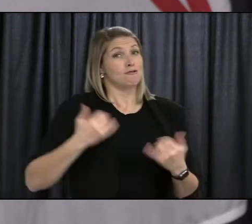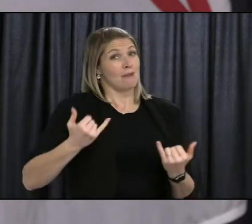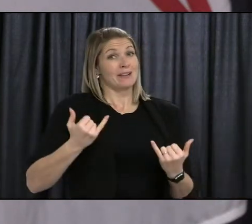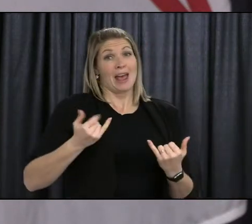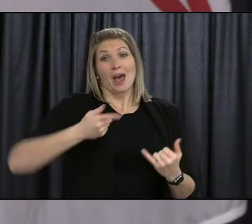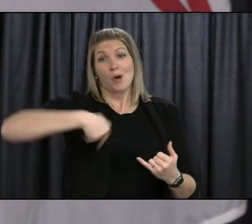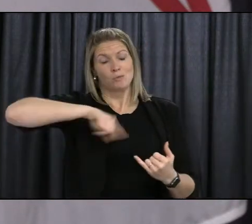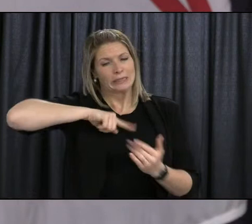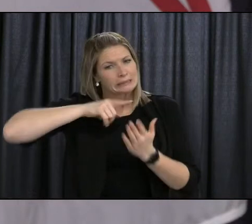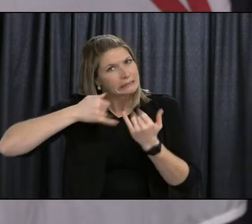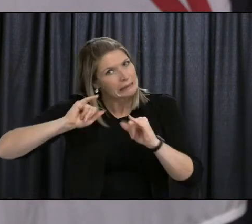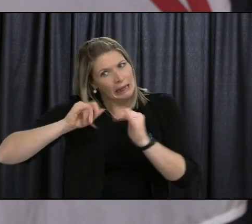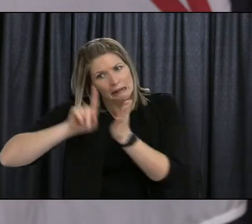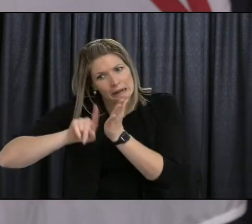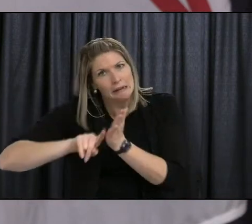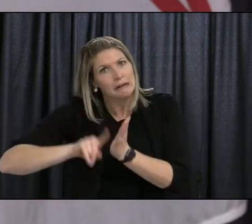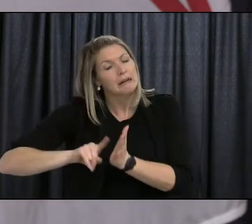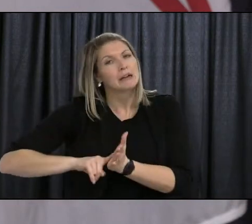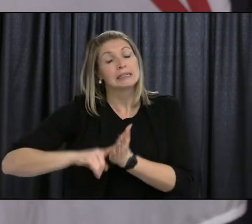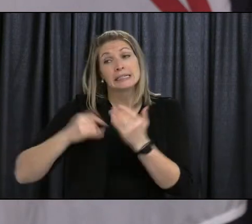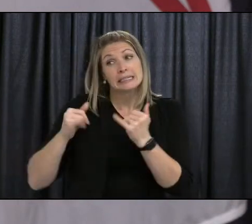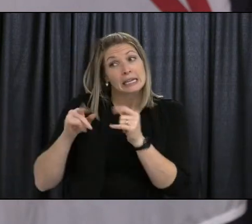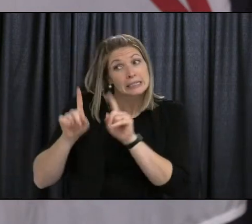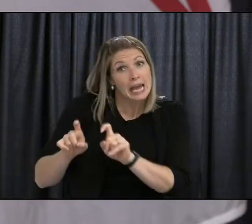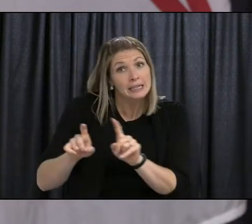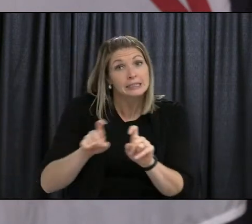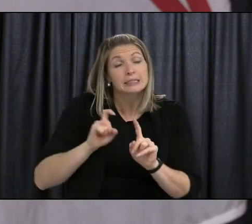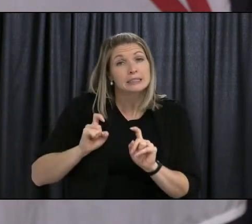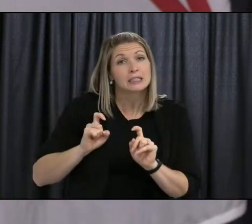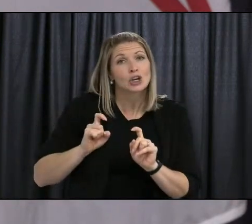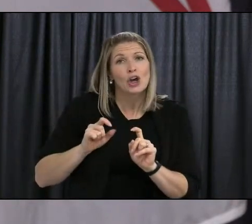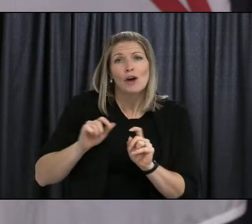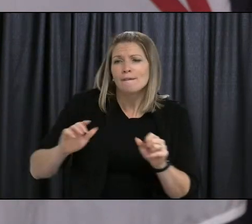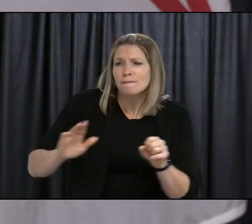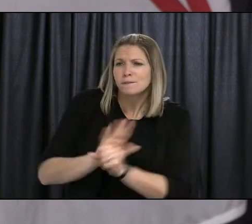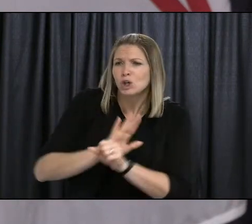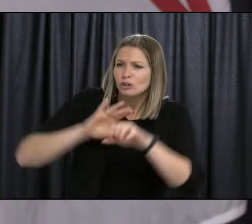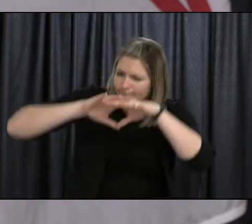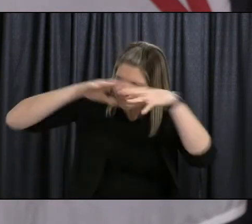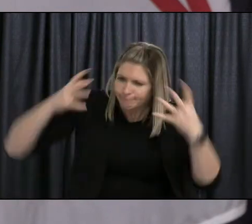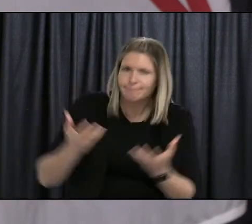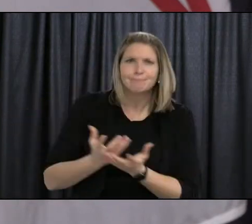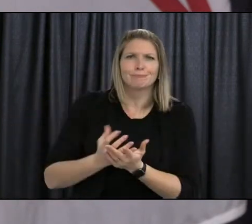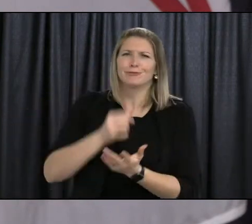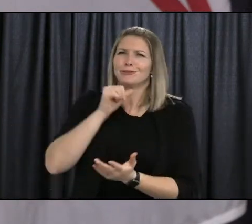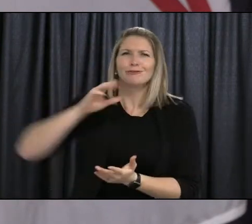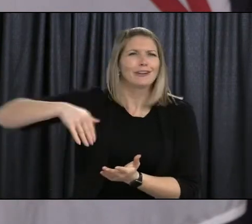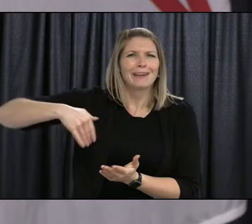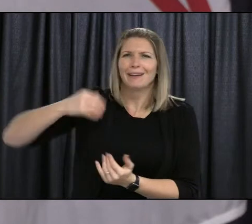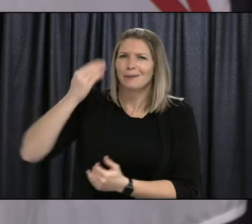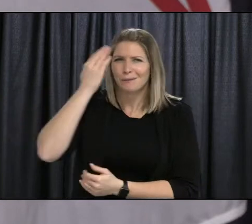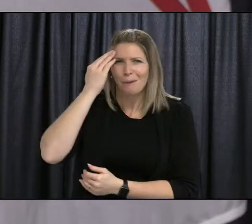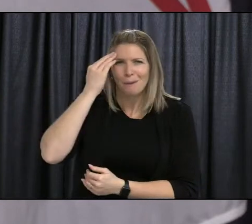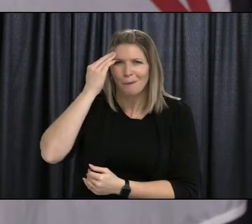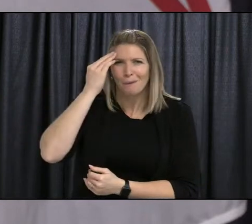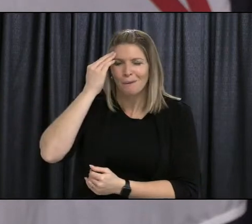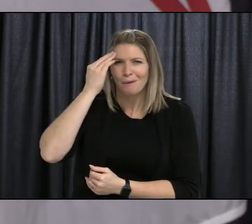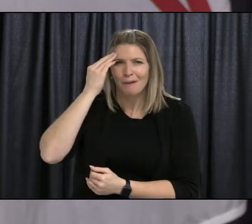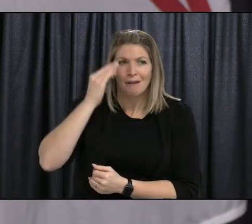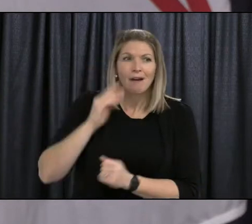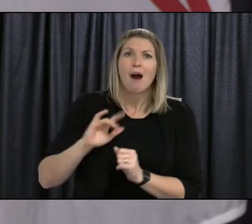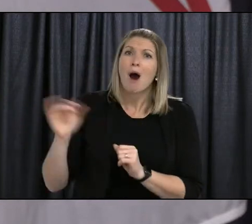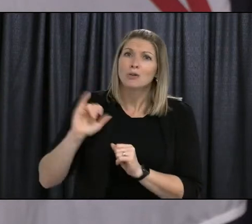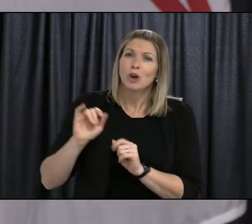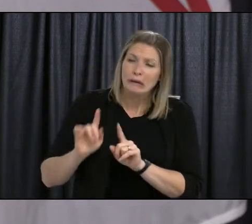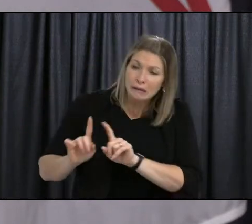still tracking down some leads. We're still testing people. We want to find out exactly what's going on in that community and looking at see if we find other